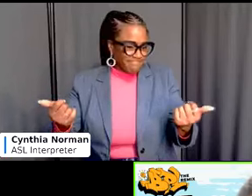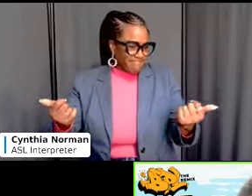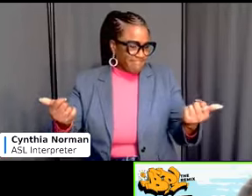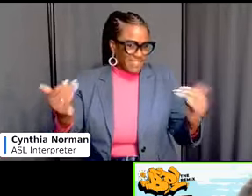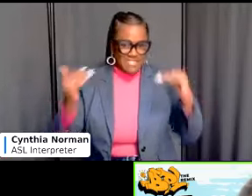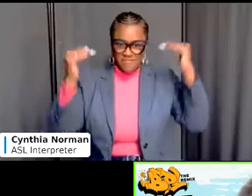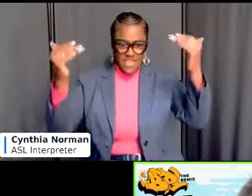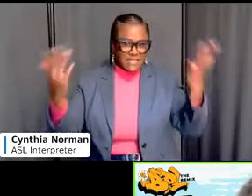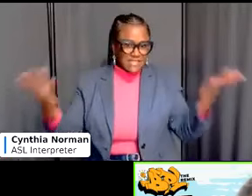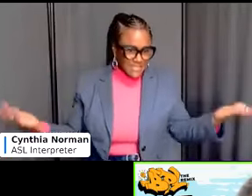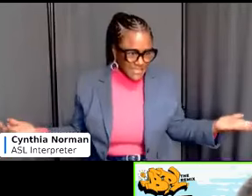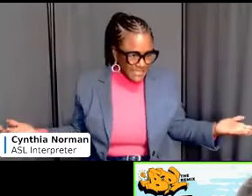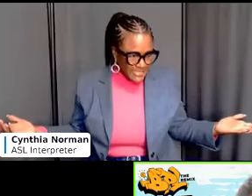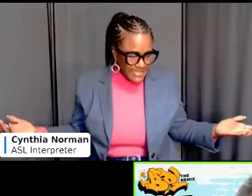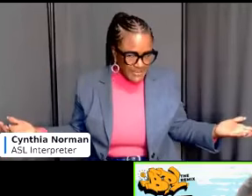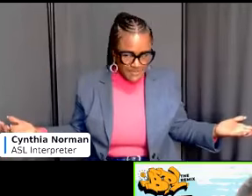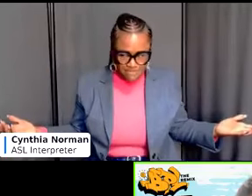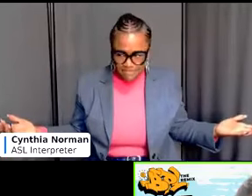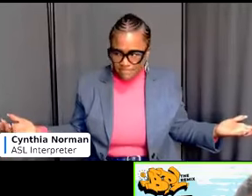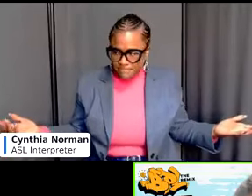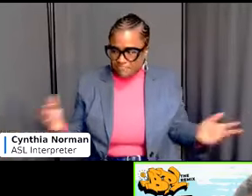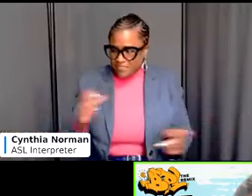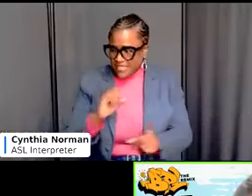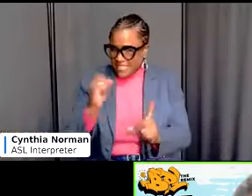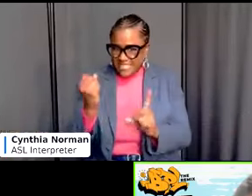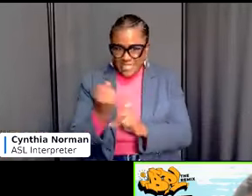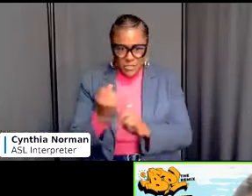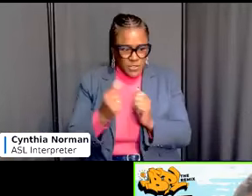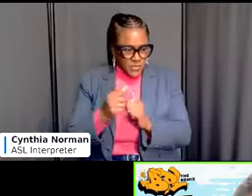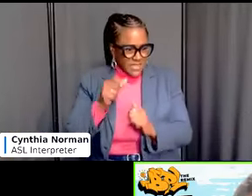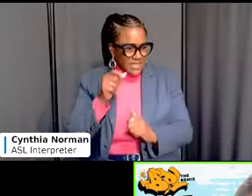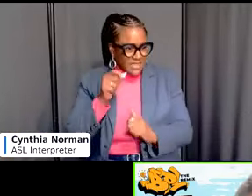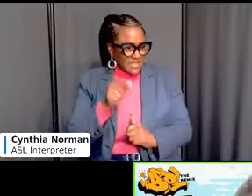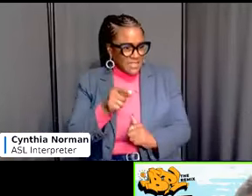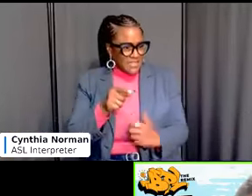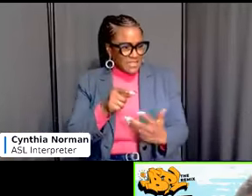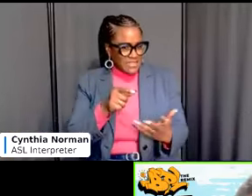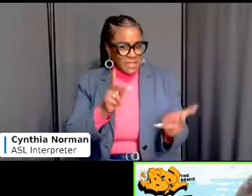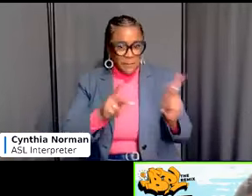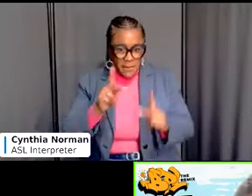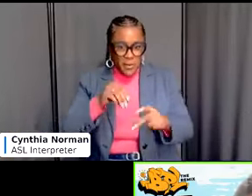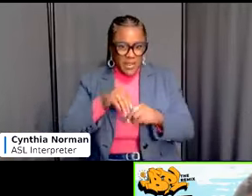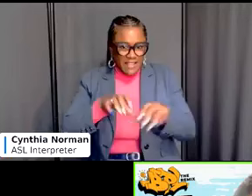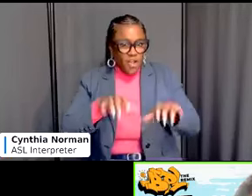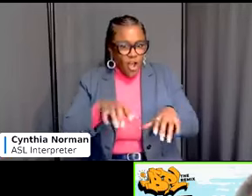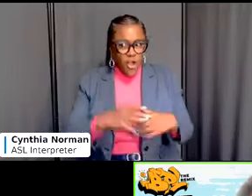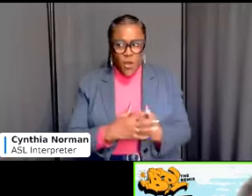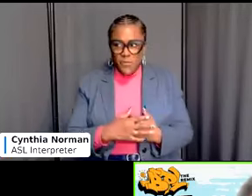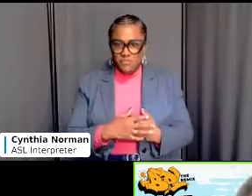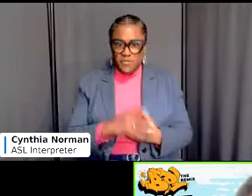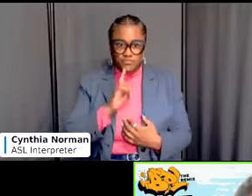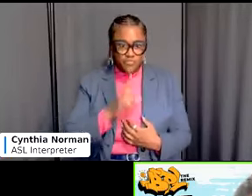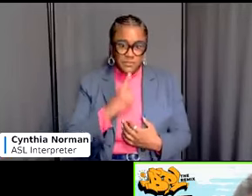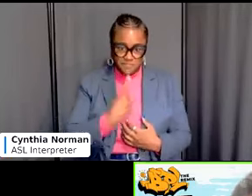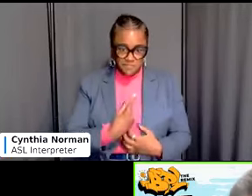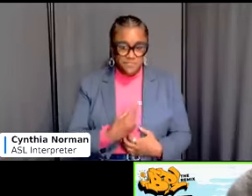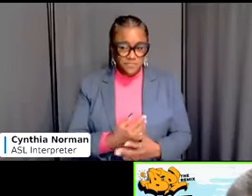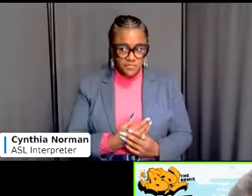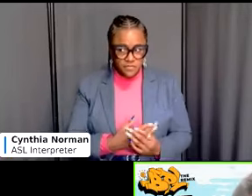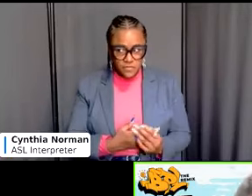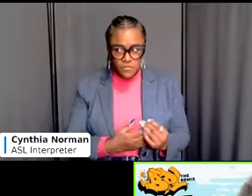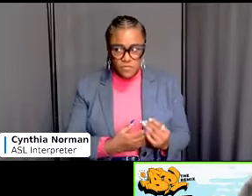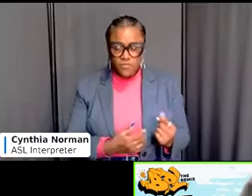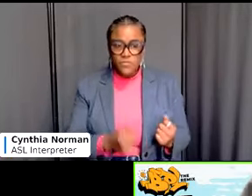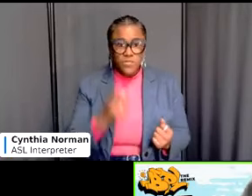announced that the situation with displaced people within the Congo is dire, and we see even